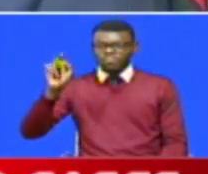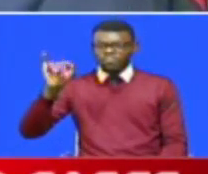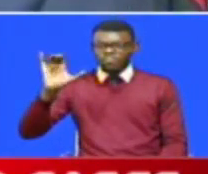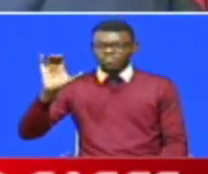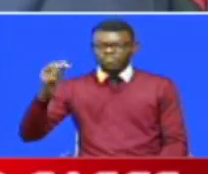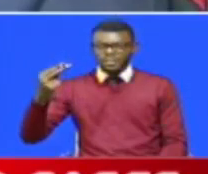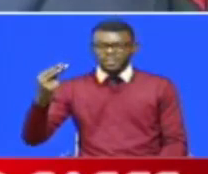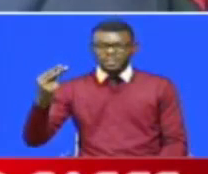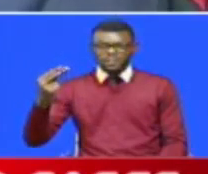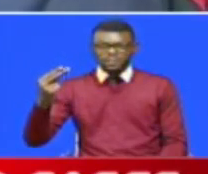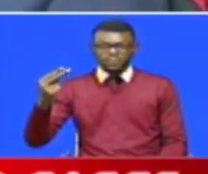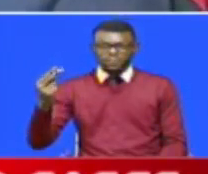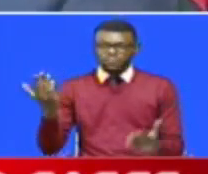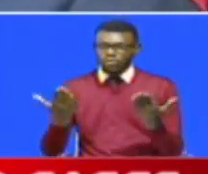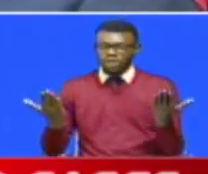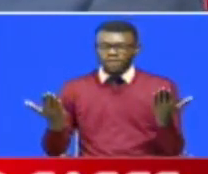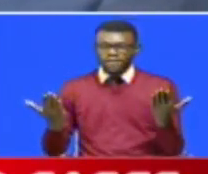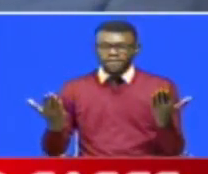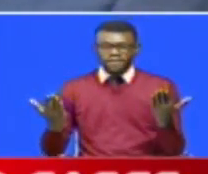Jacob?